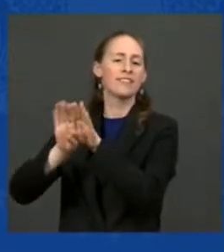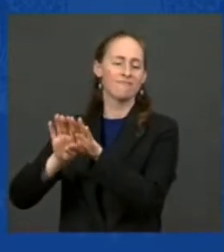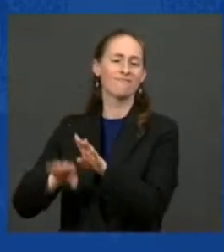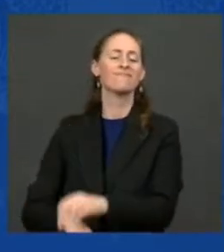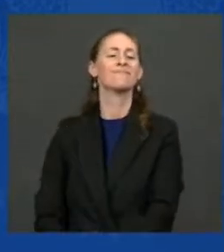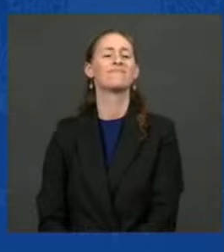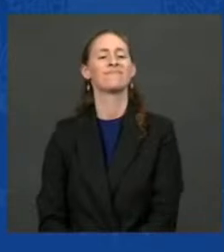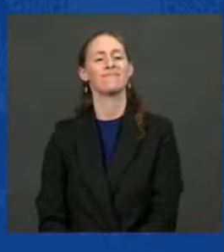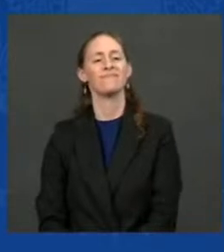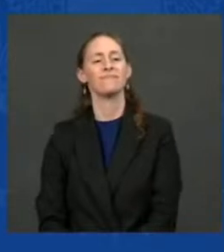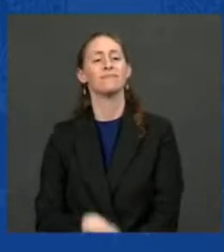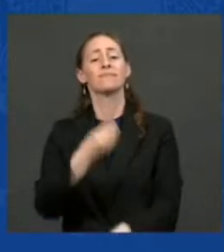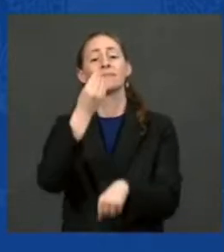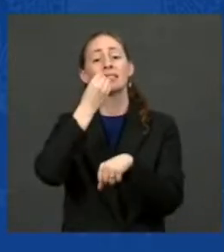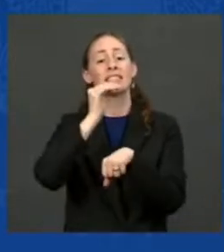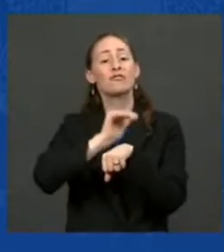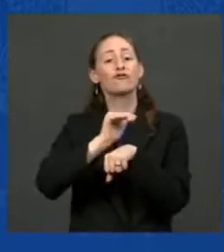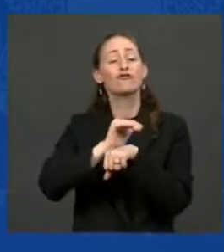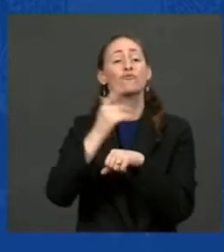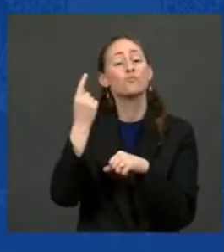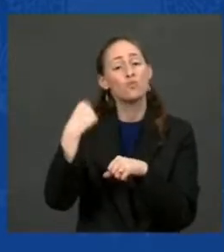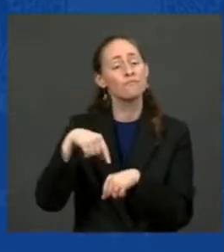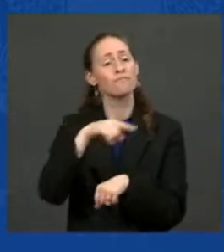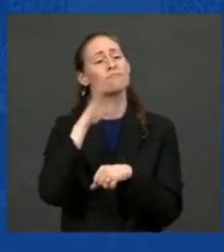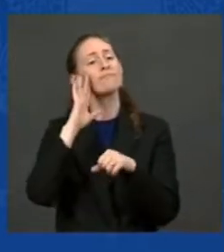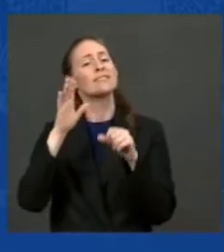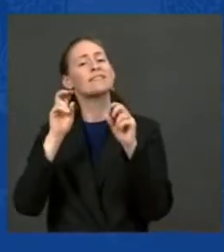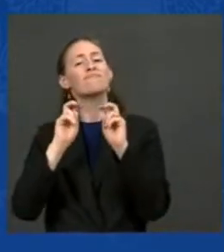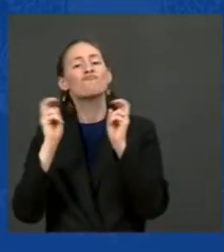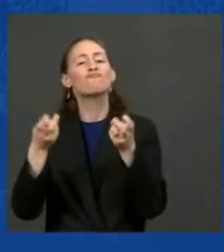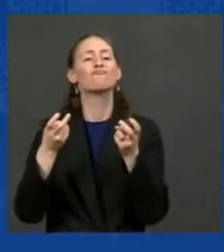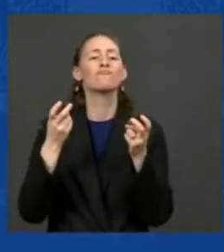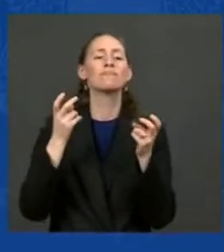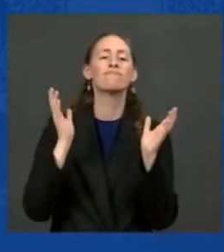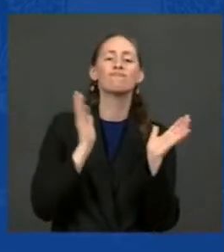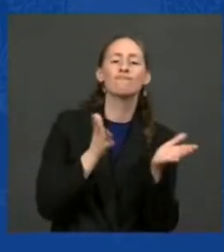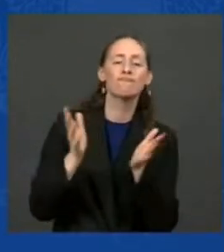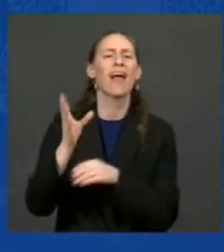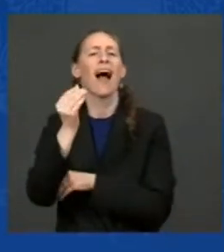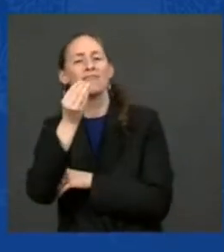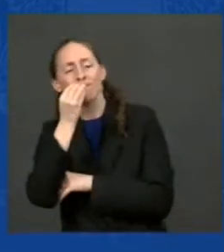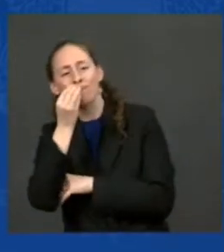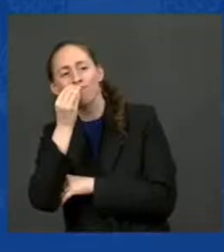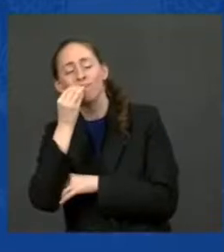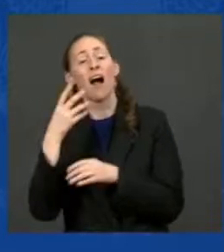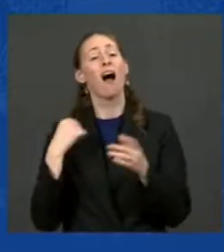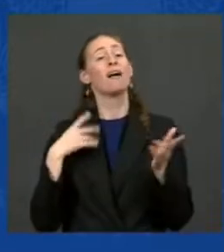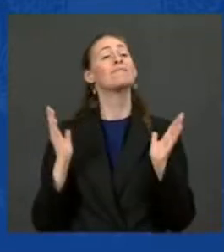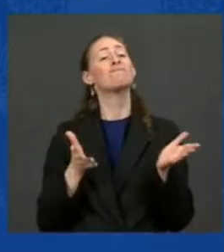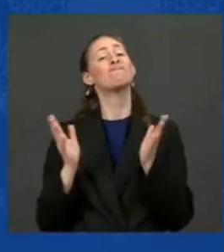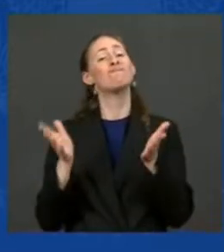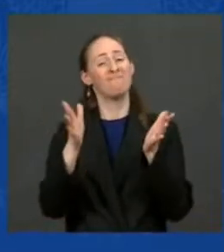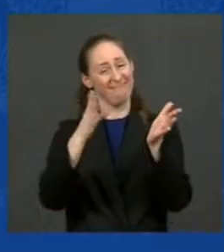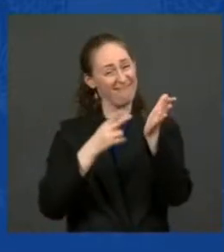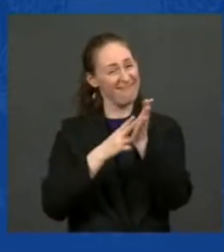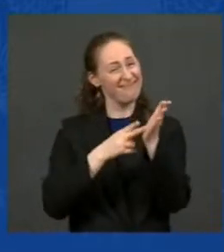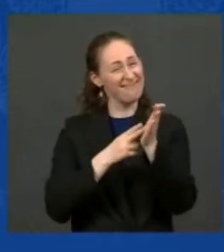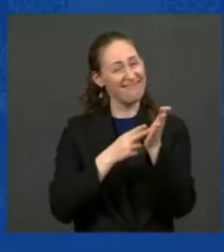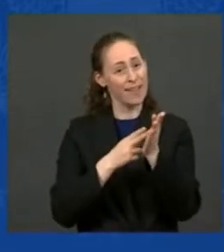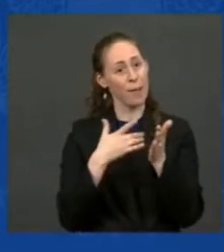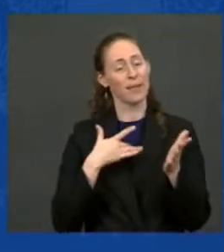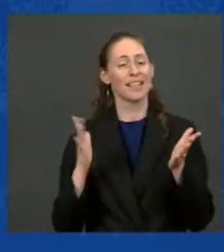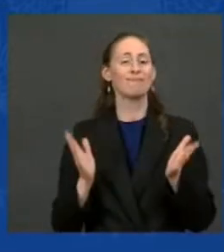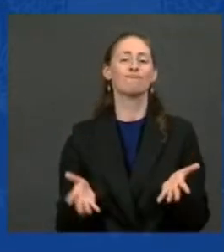have conversation and incidentally eat. I'm serious. My dad used to